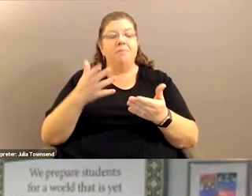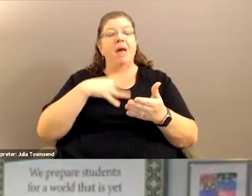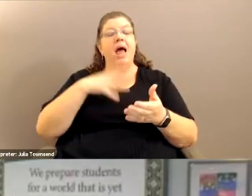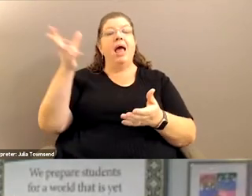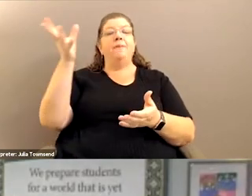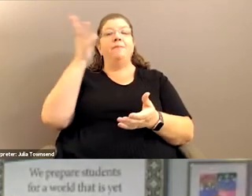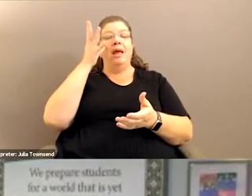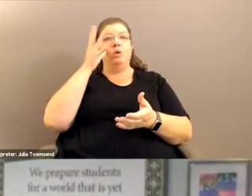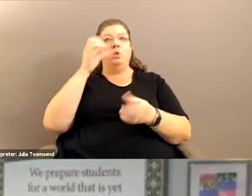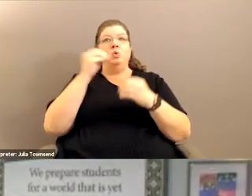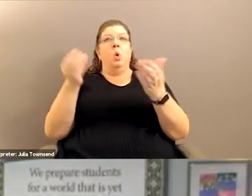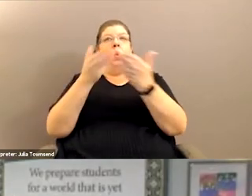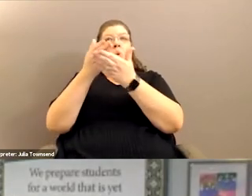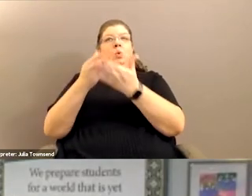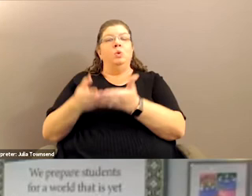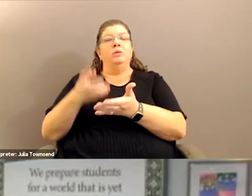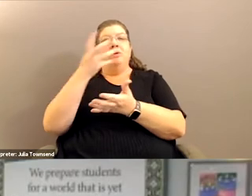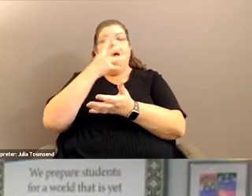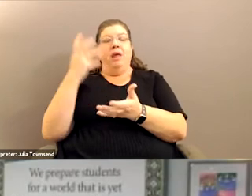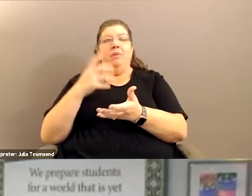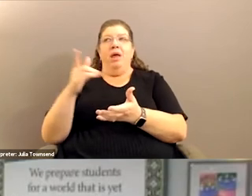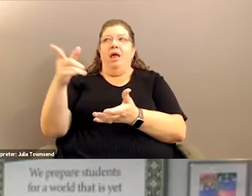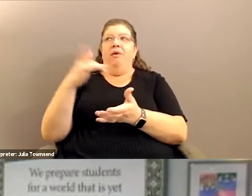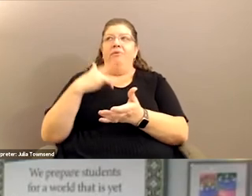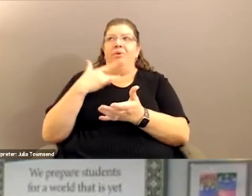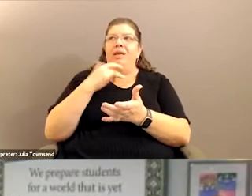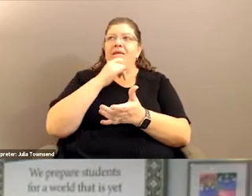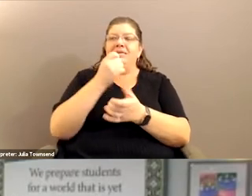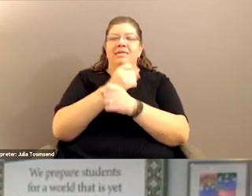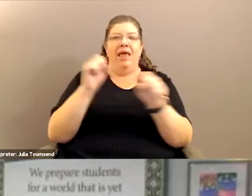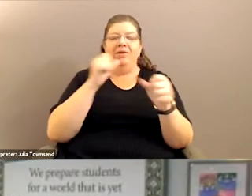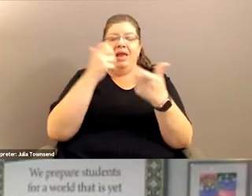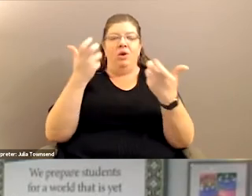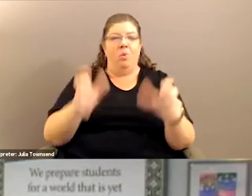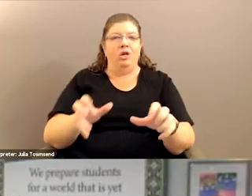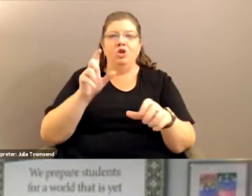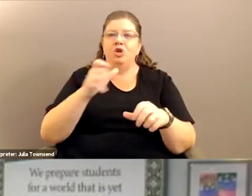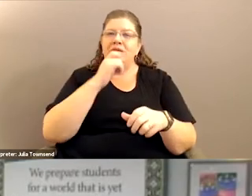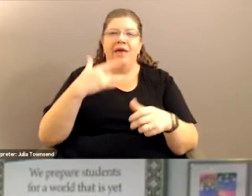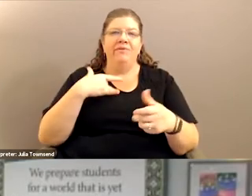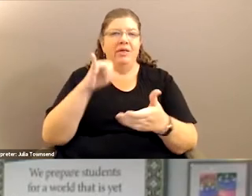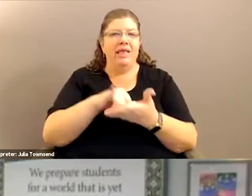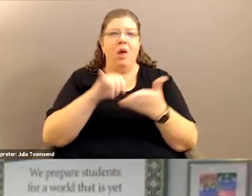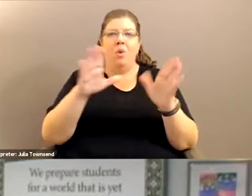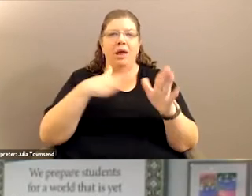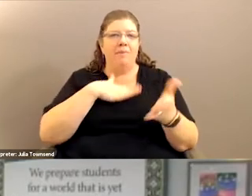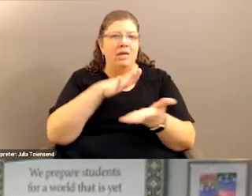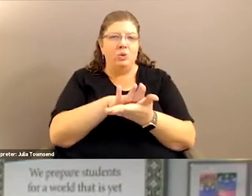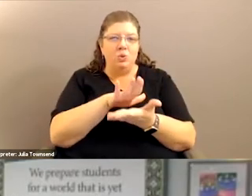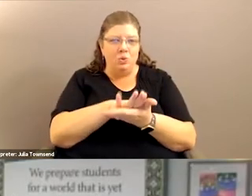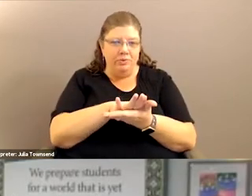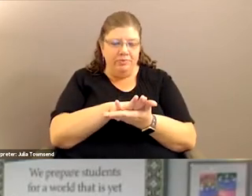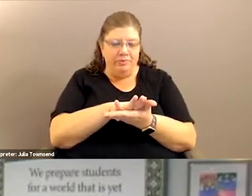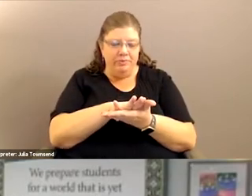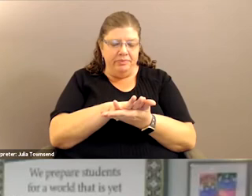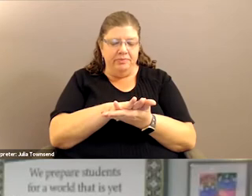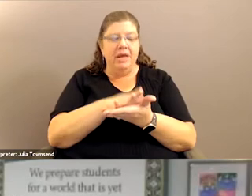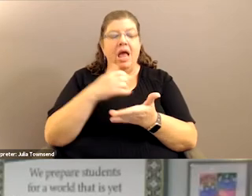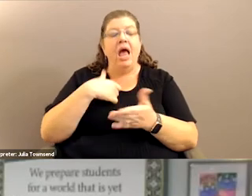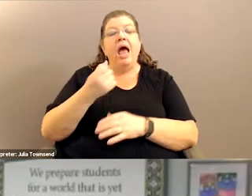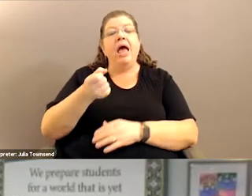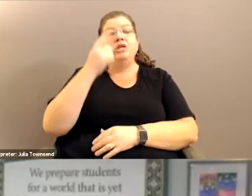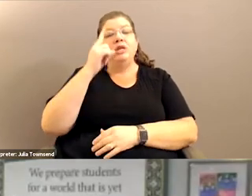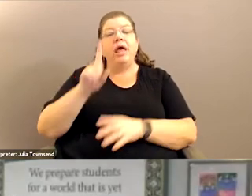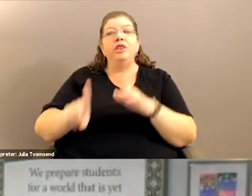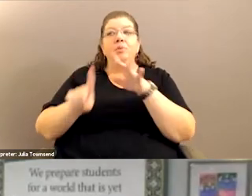statements made me feel extremely unsafe and unwanted which is not the way i should feel at my school i understand that the presence